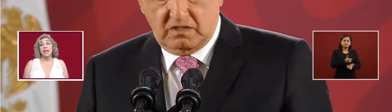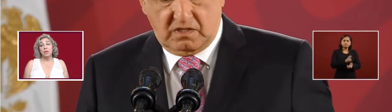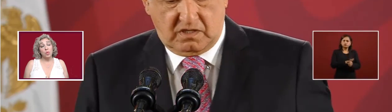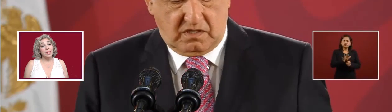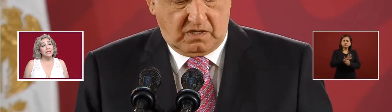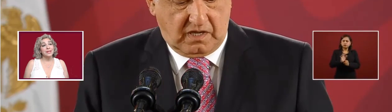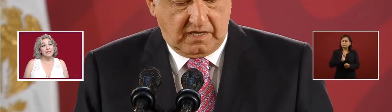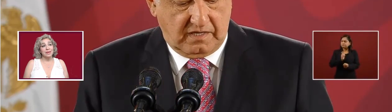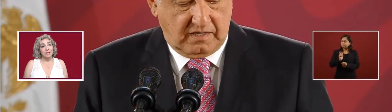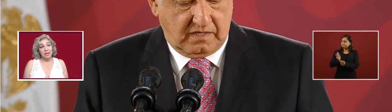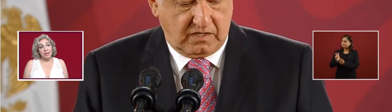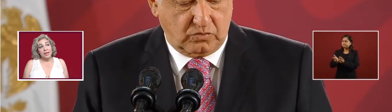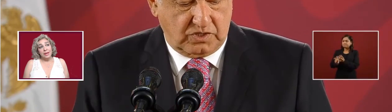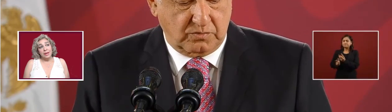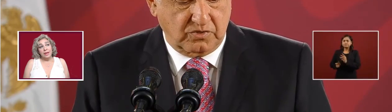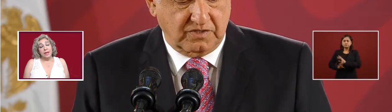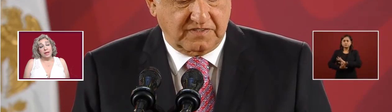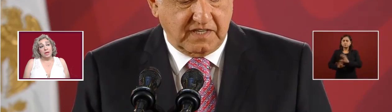And, what,